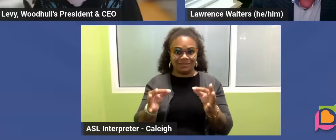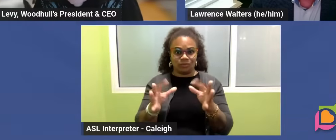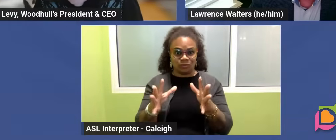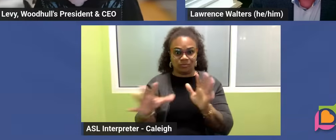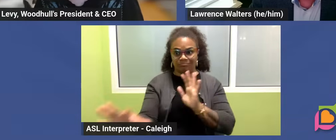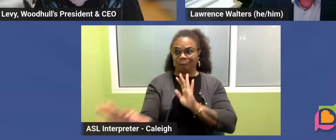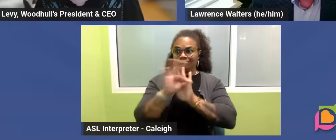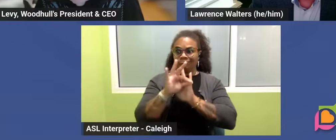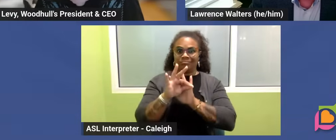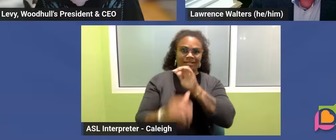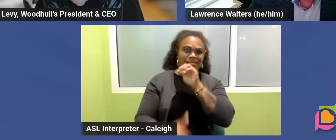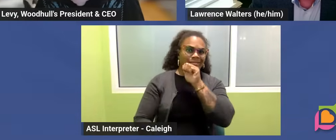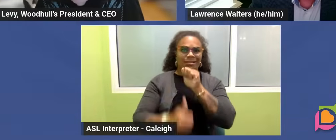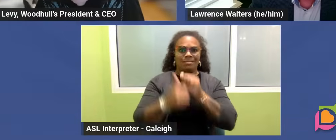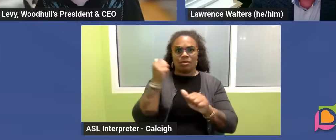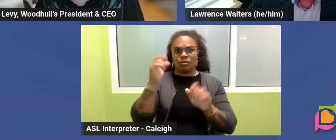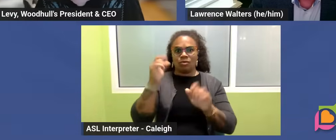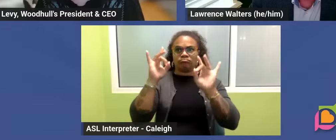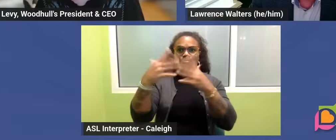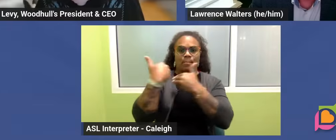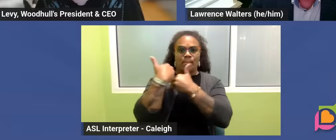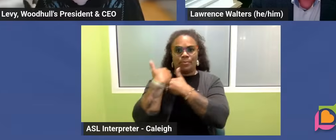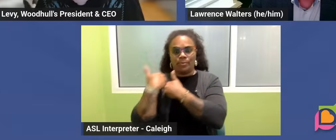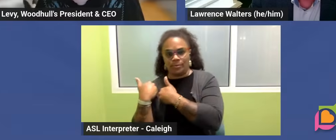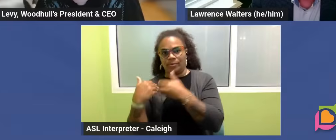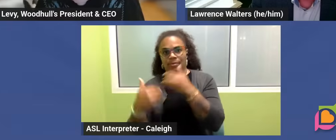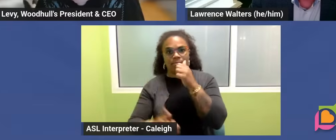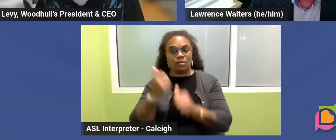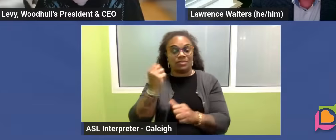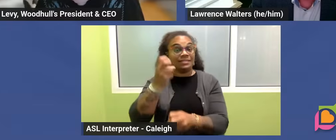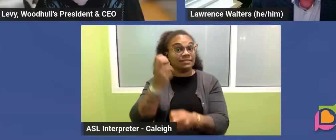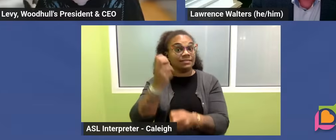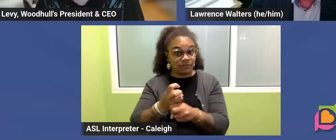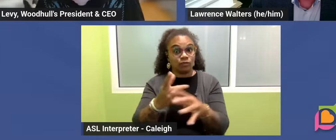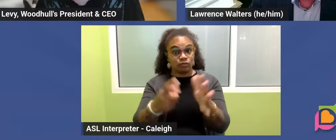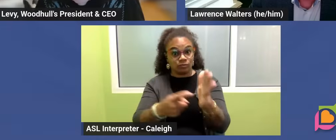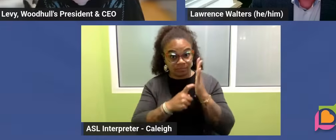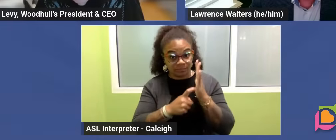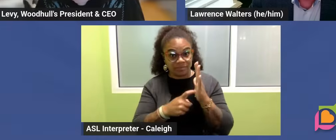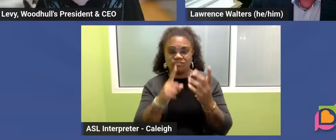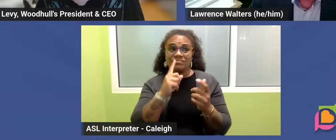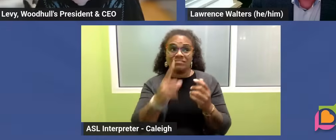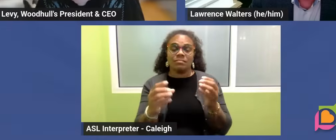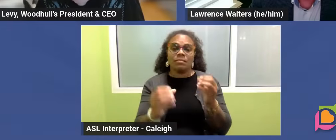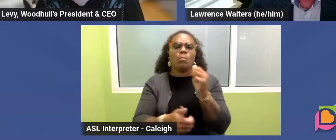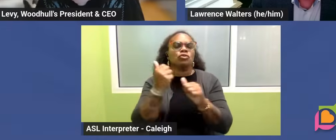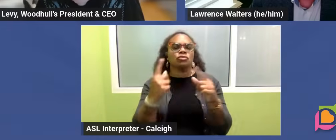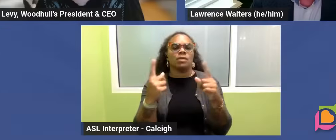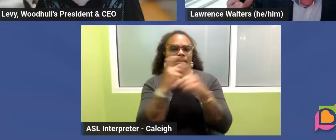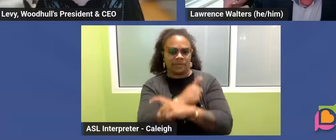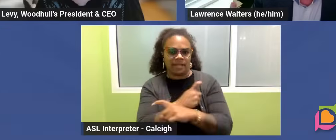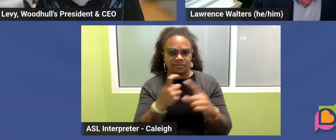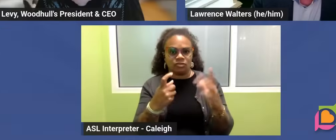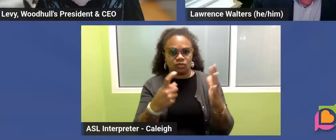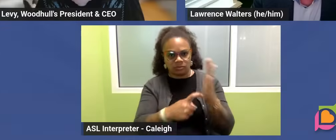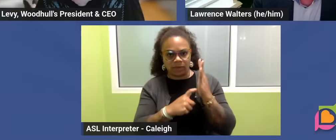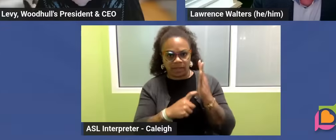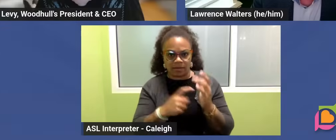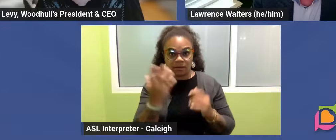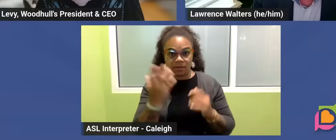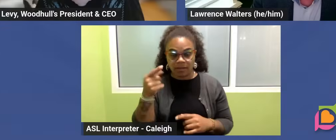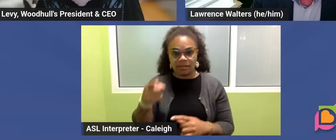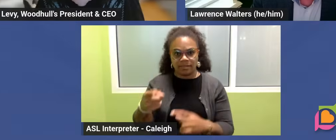and the hardest to implement, the most complex to implement, by requiring each